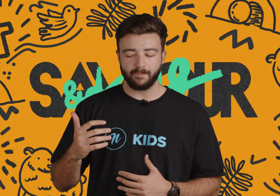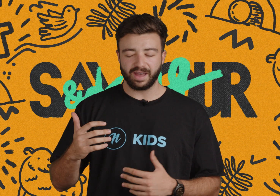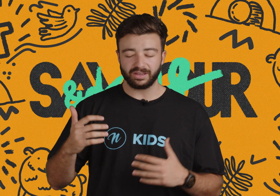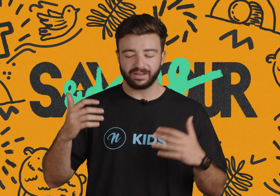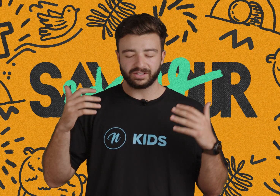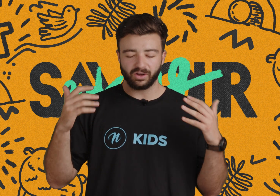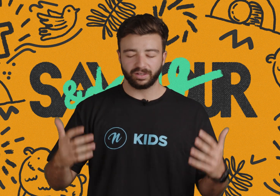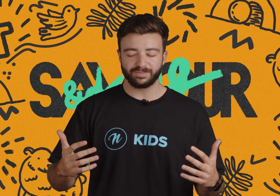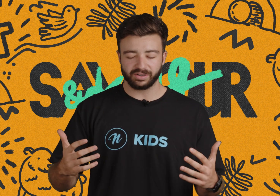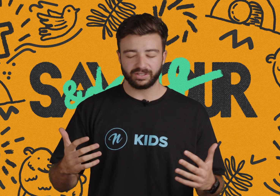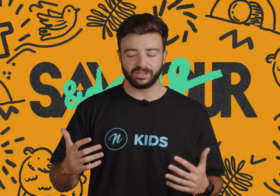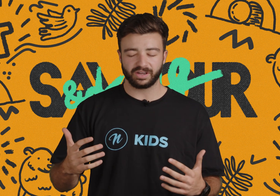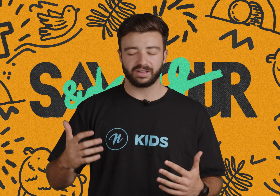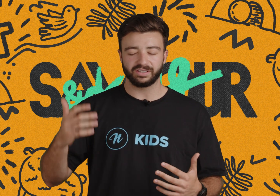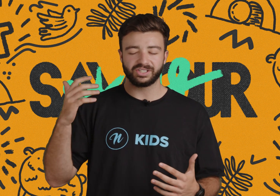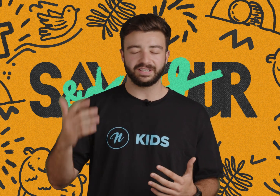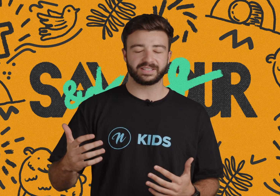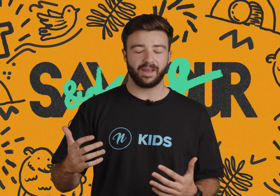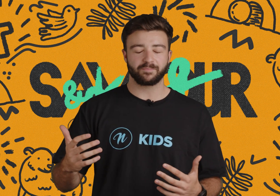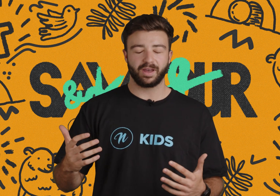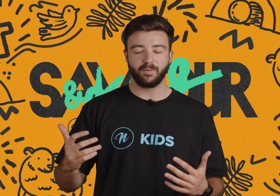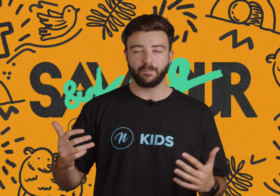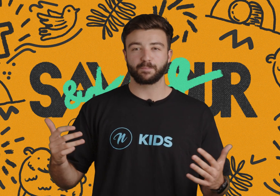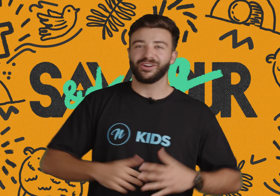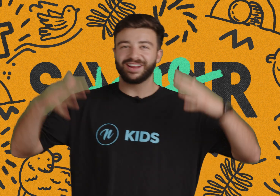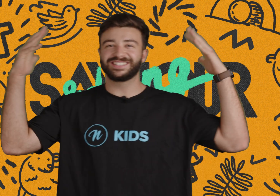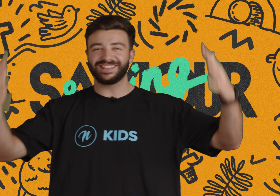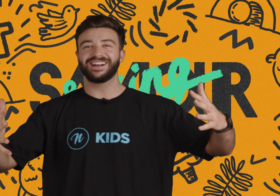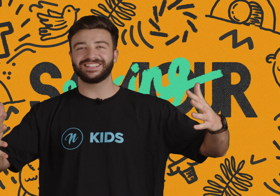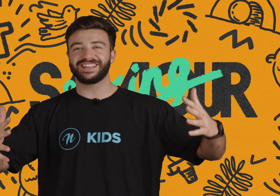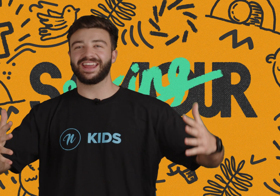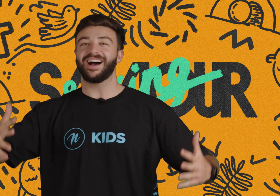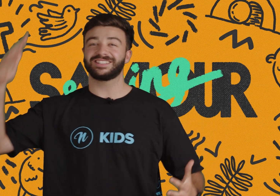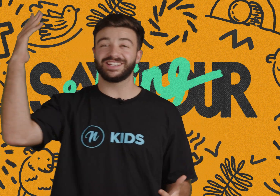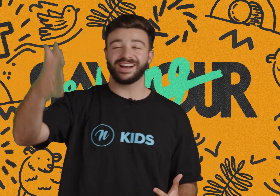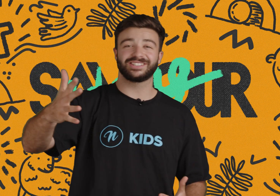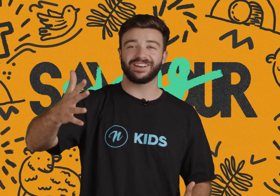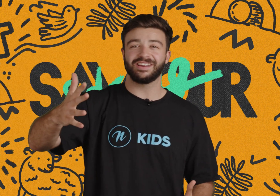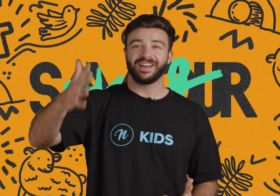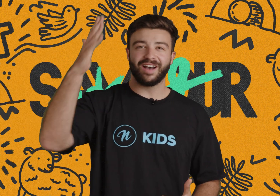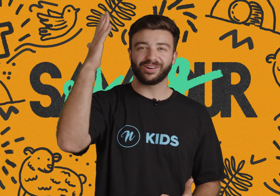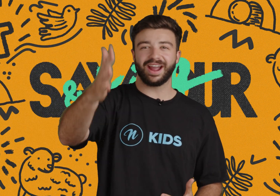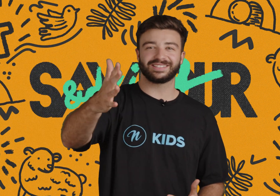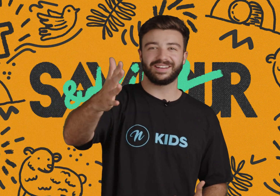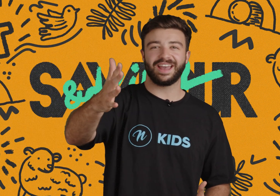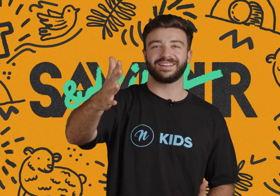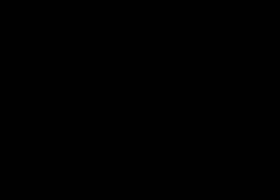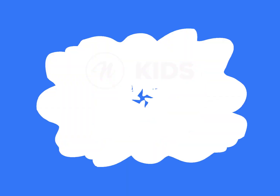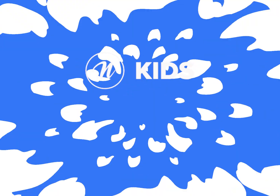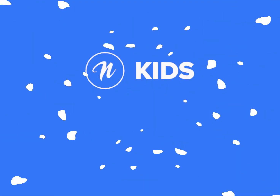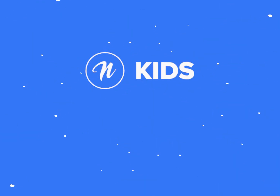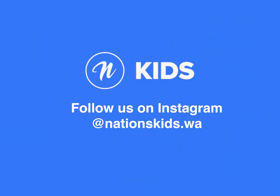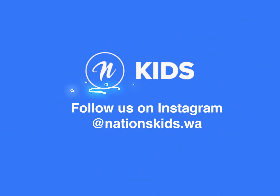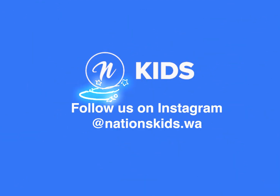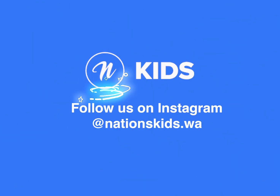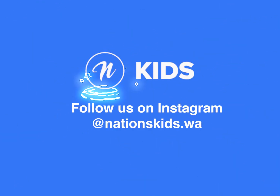you that you give us your Holy Spirit to do so. In Jesus' name, amen. Great to see you guys again. I'll see you guys soon. Have a great Sunday.